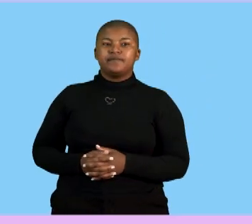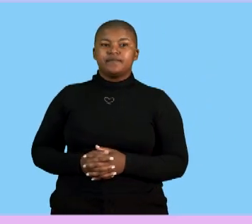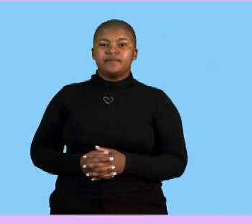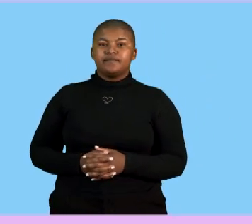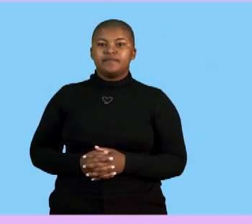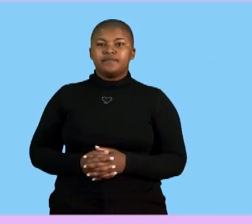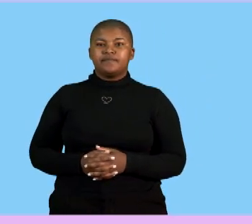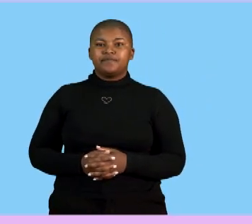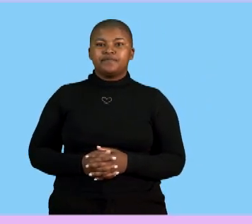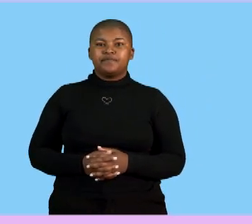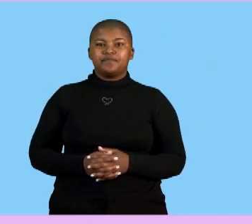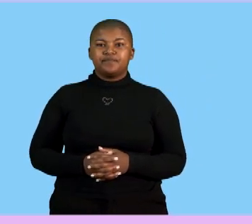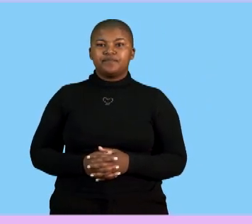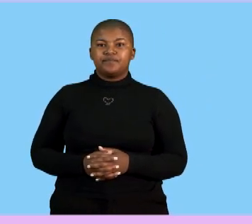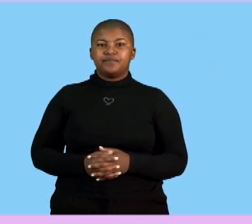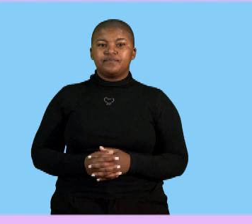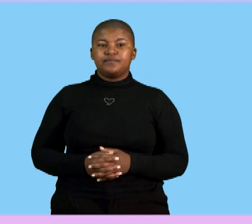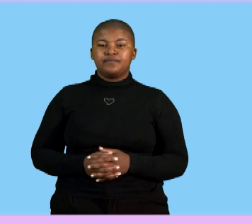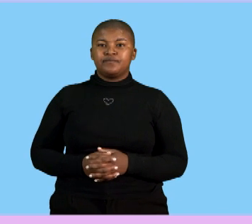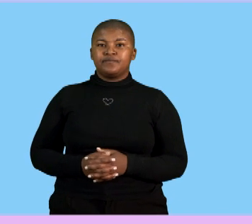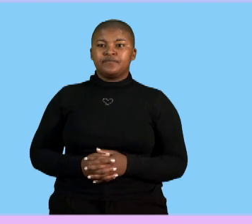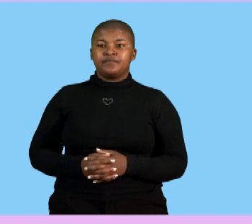and etc.